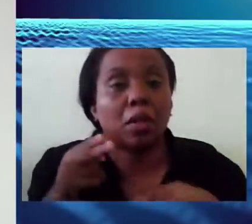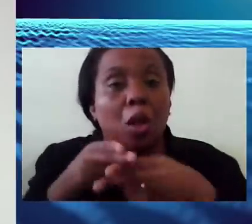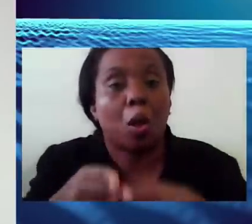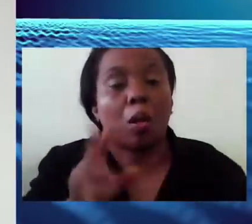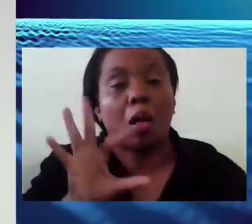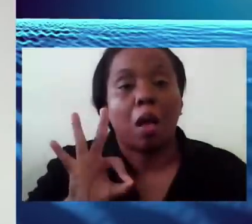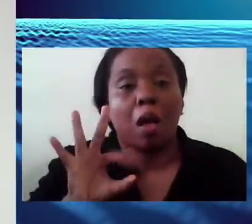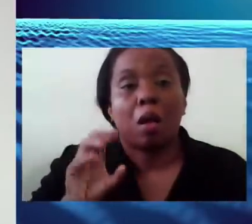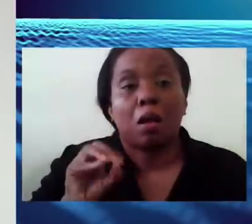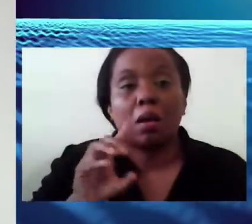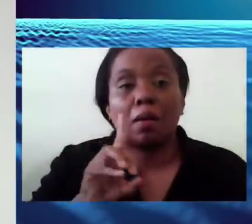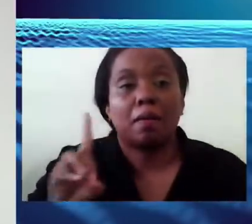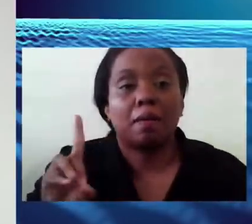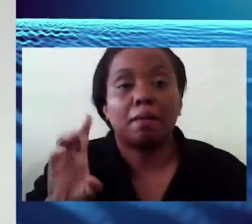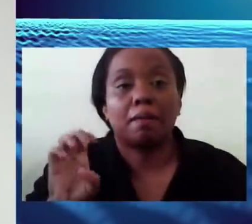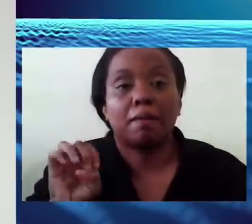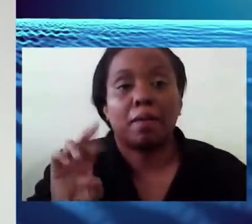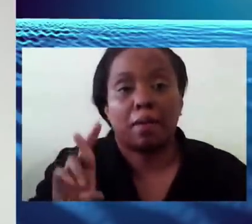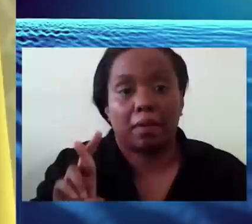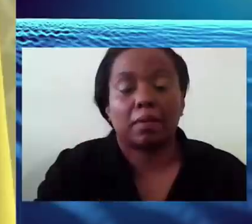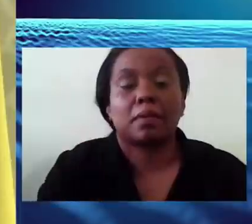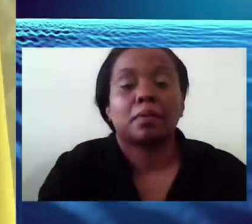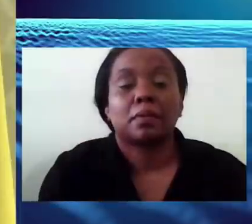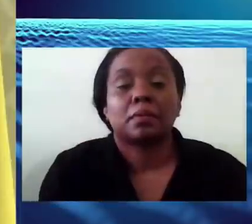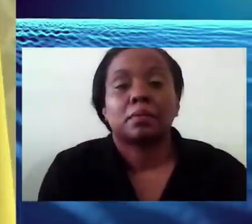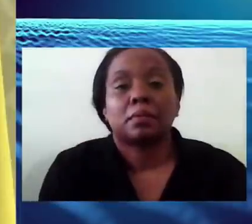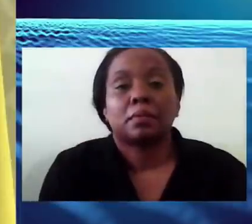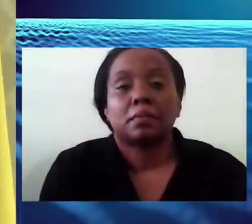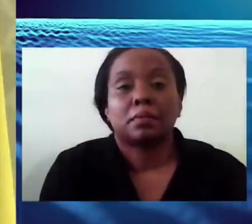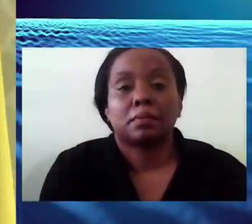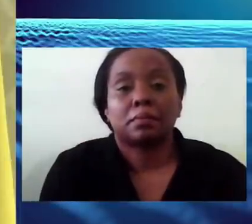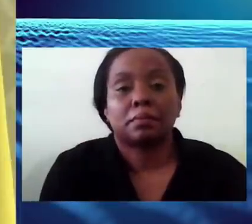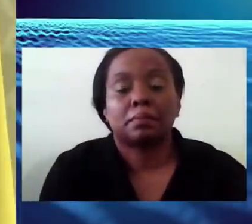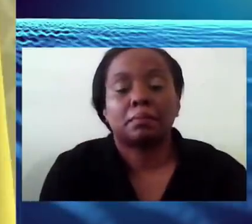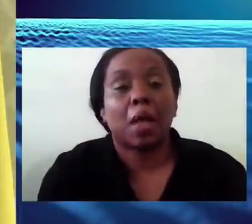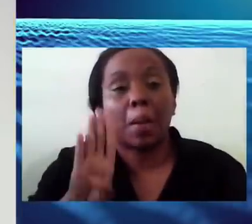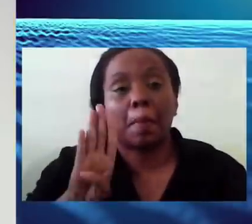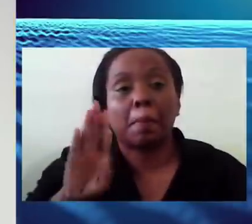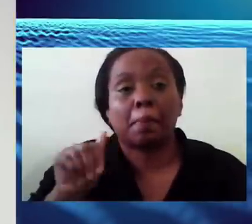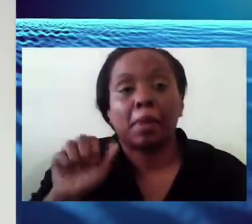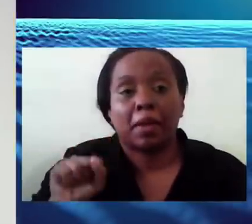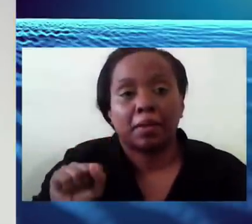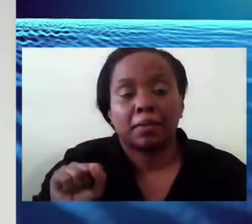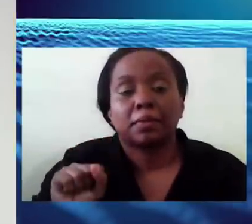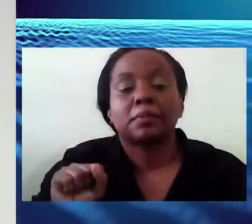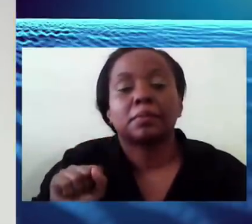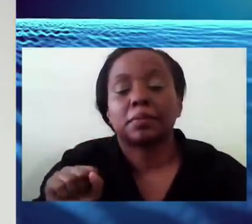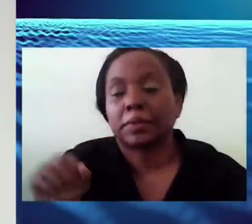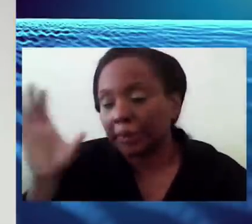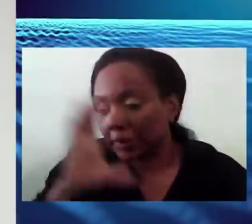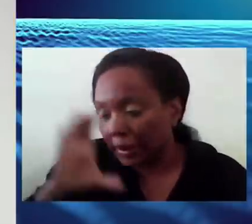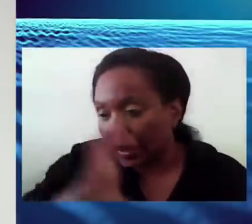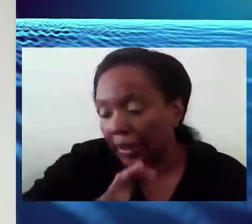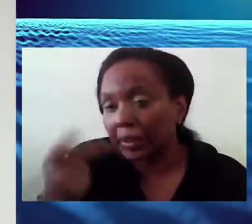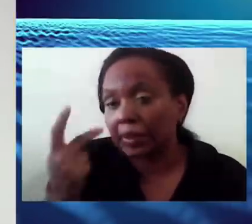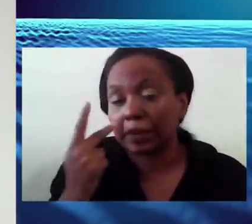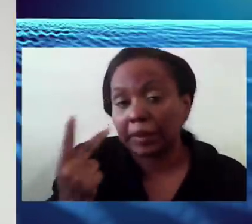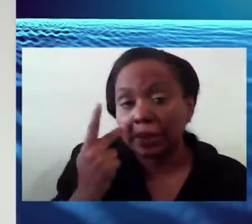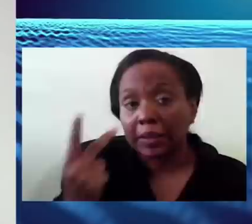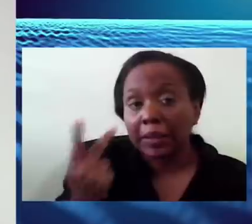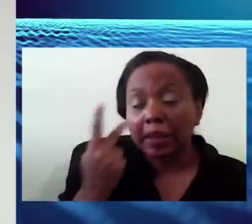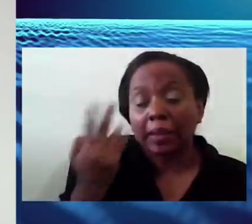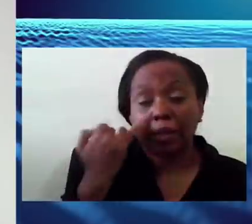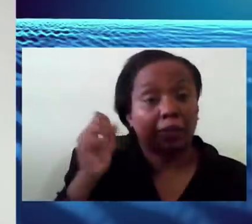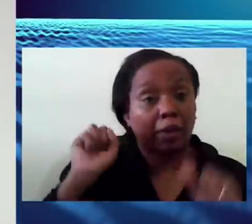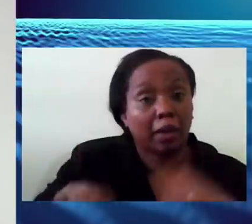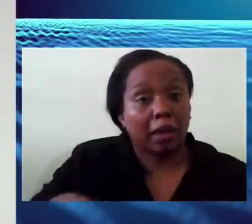Society is working assiduously among its members to see what is in stock, what is in storage, to see some way to be able